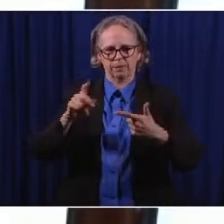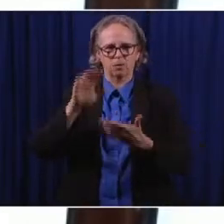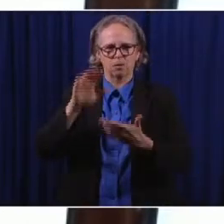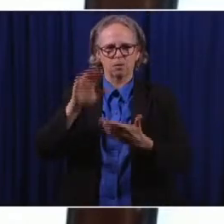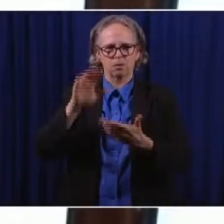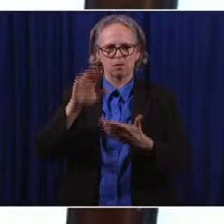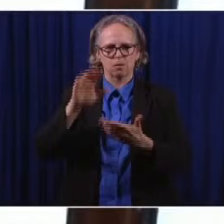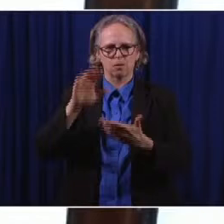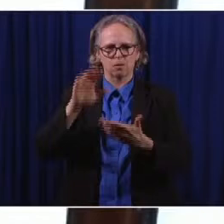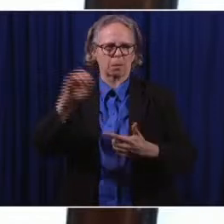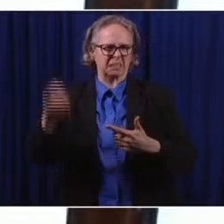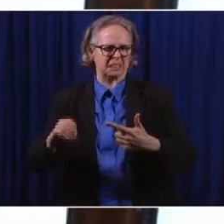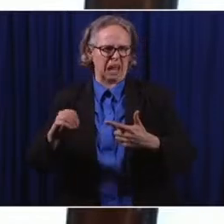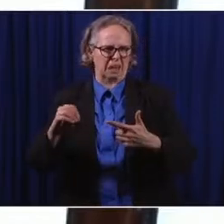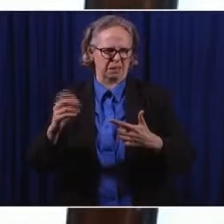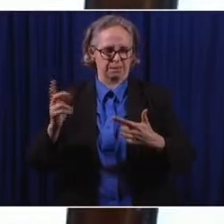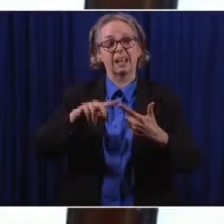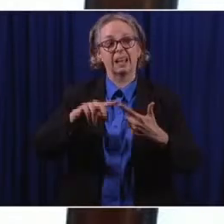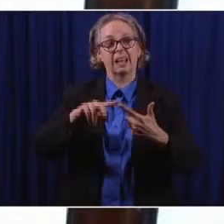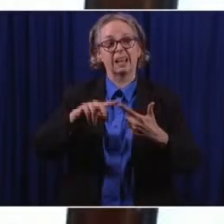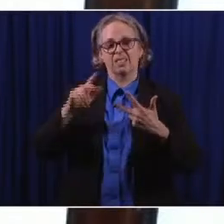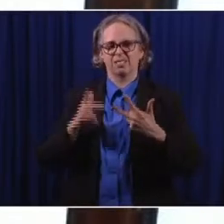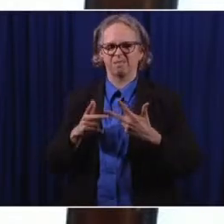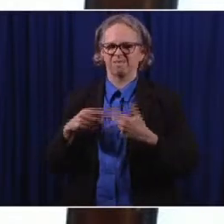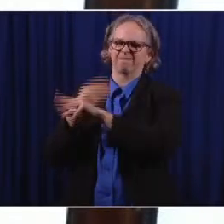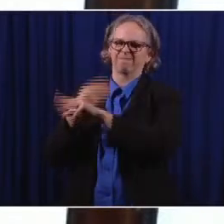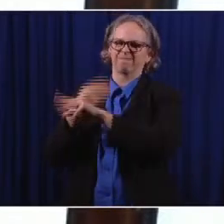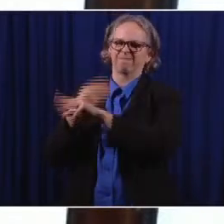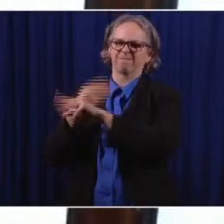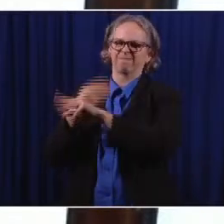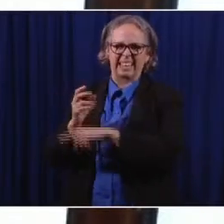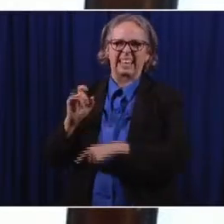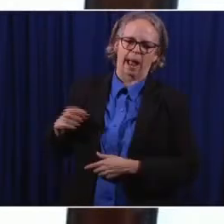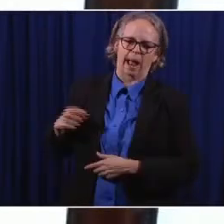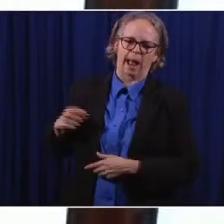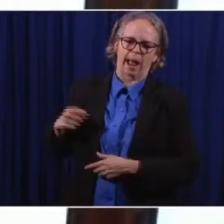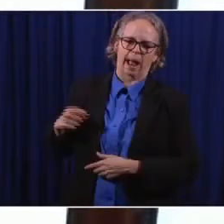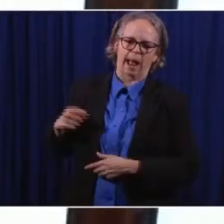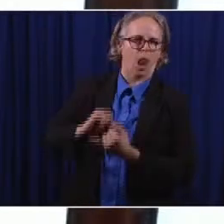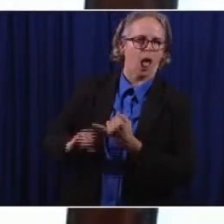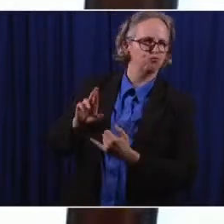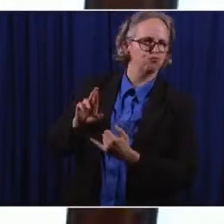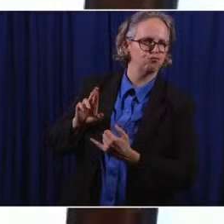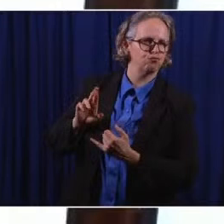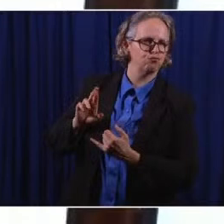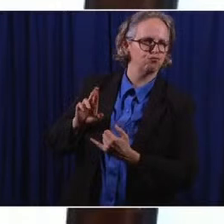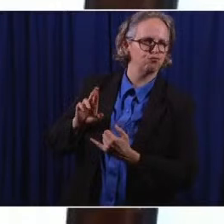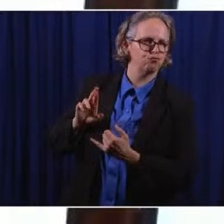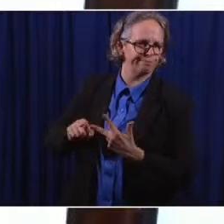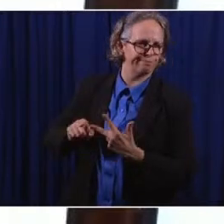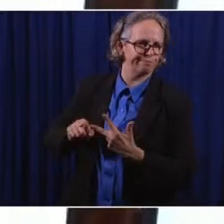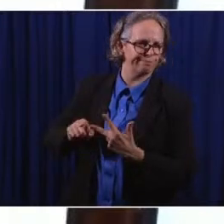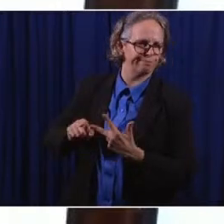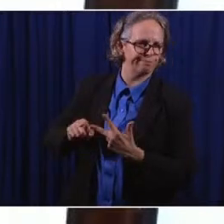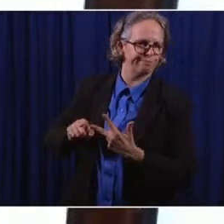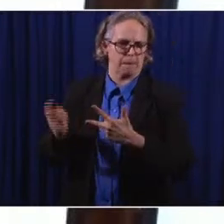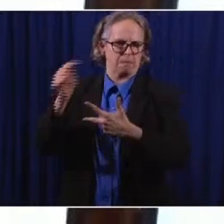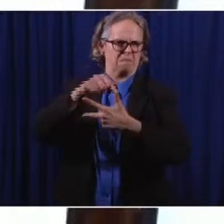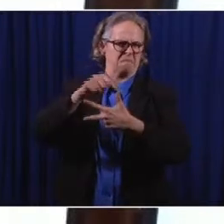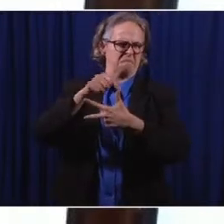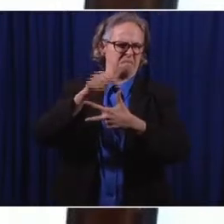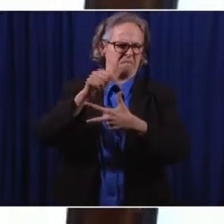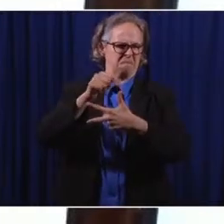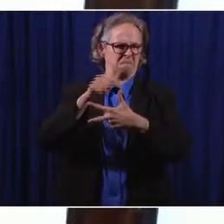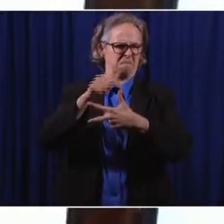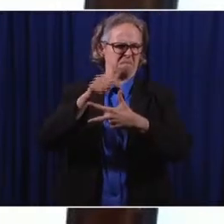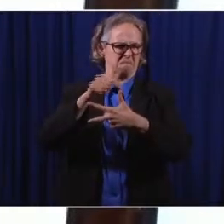distance remote learning if we had to. But as I said, there's only so much online related work you can do with the hands-on and the career tech.